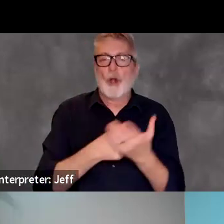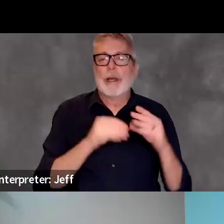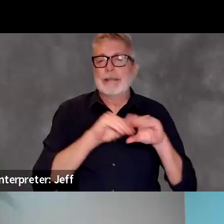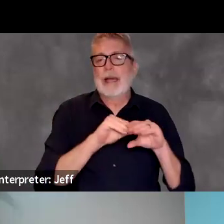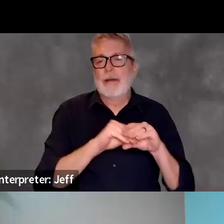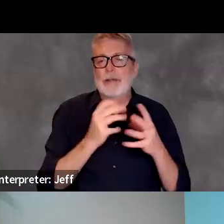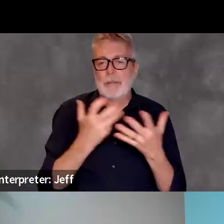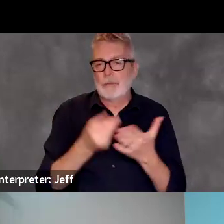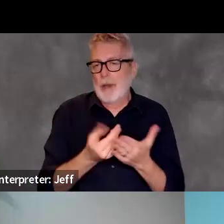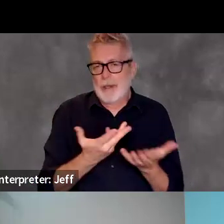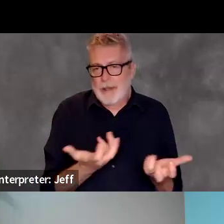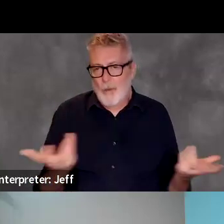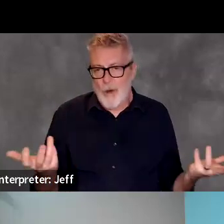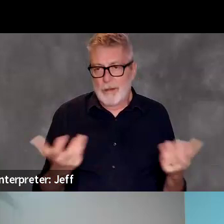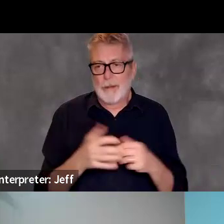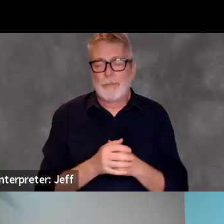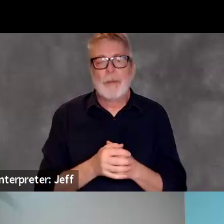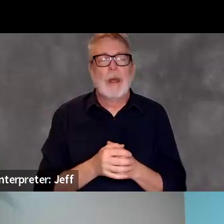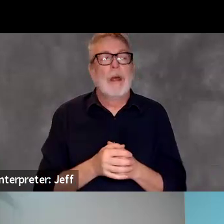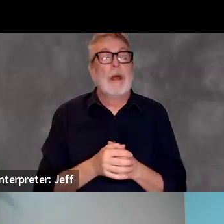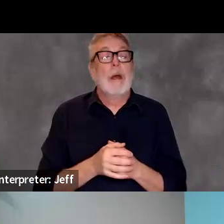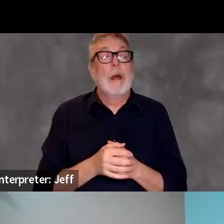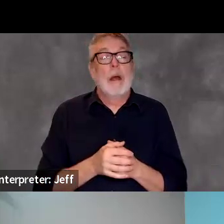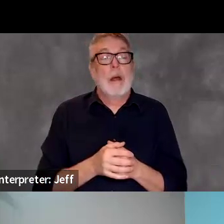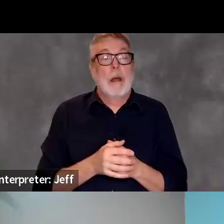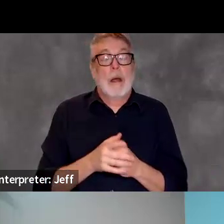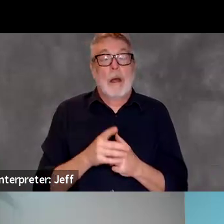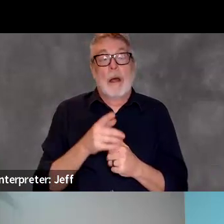want. What the change is that it